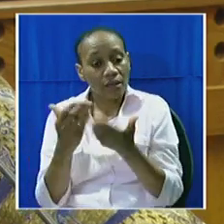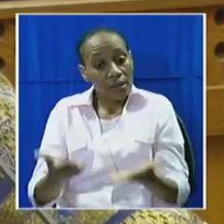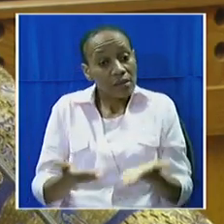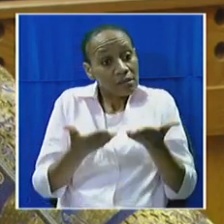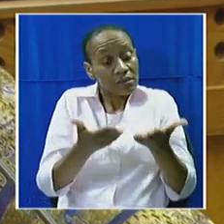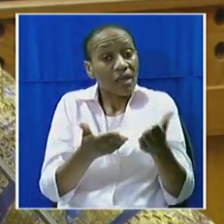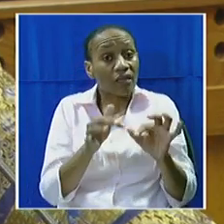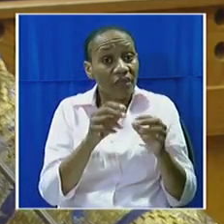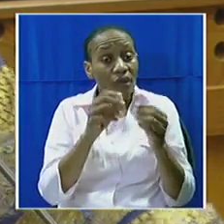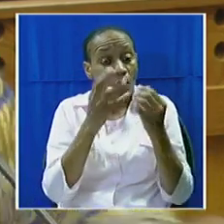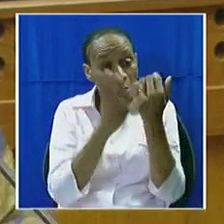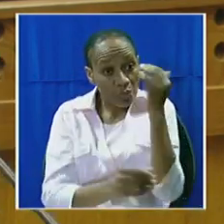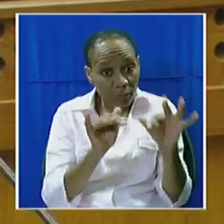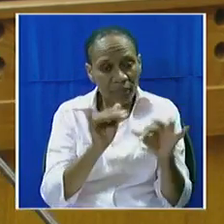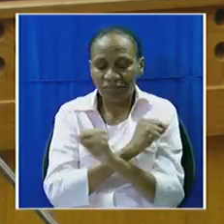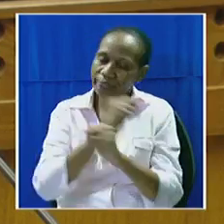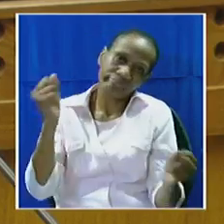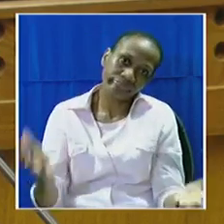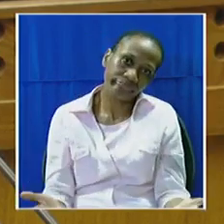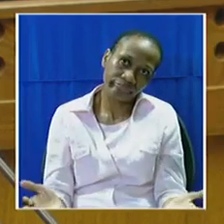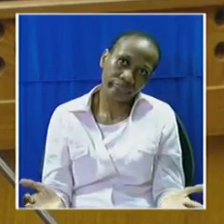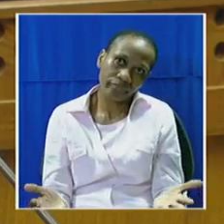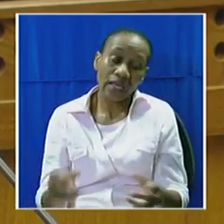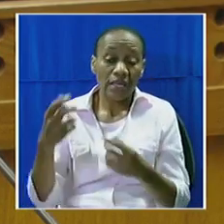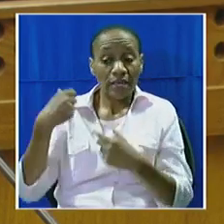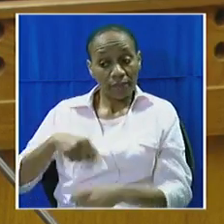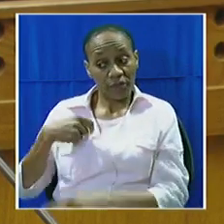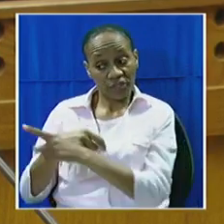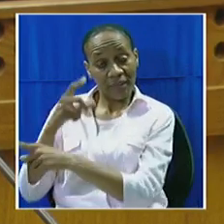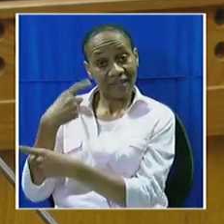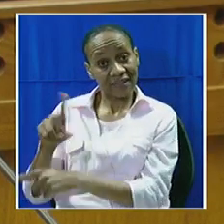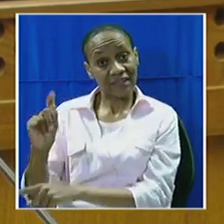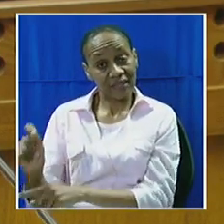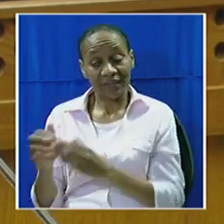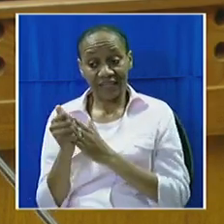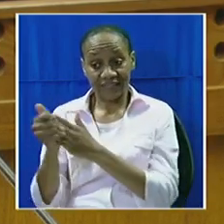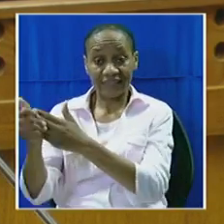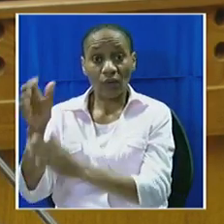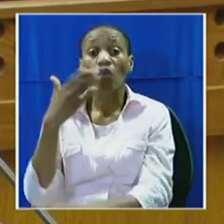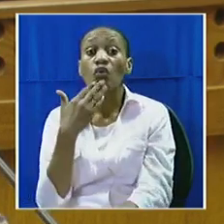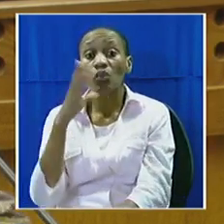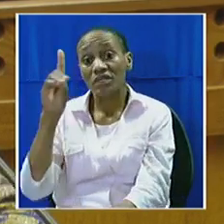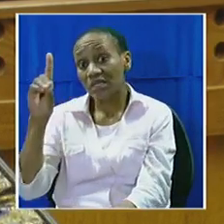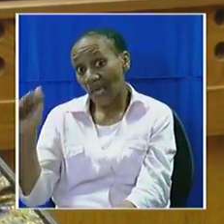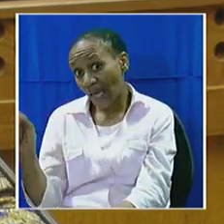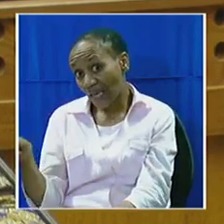the working class and the poor. In the City of Cape Town, under the DA